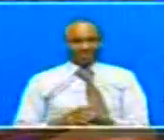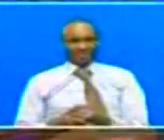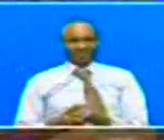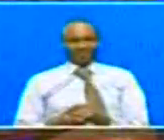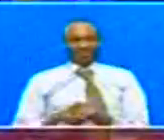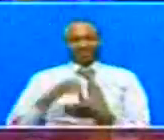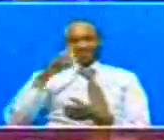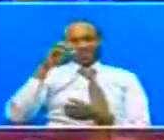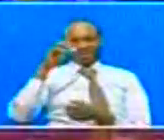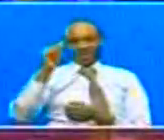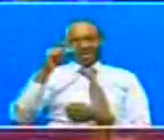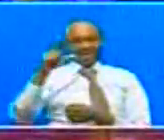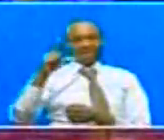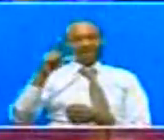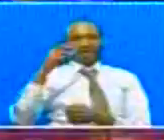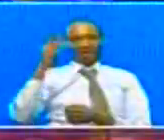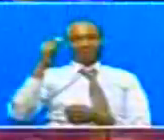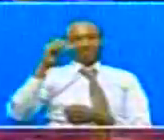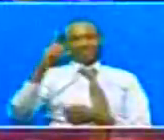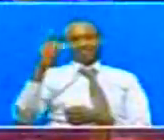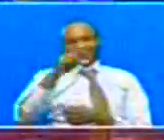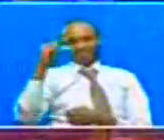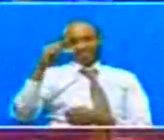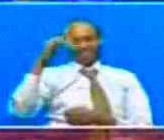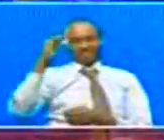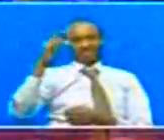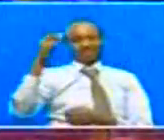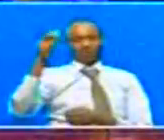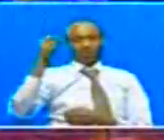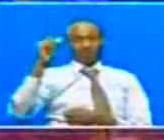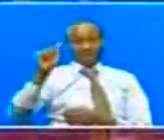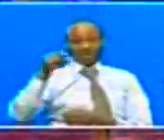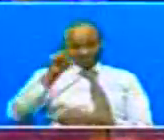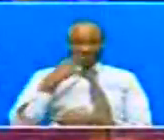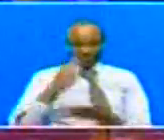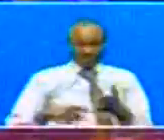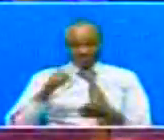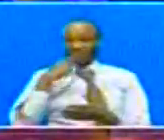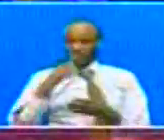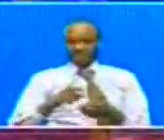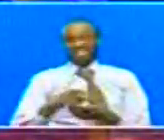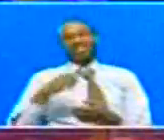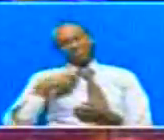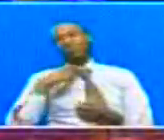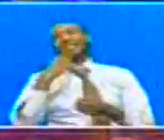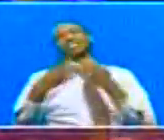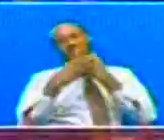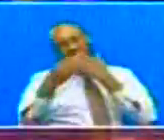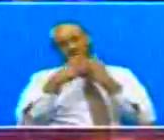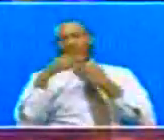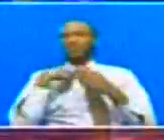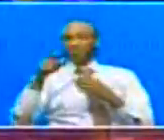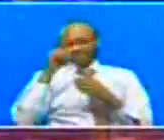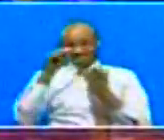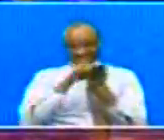Gitonga. I know Alfred. I call him Karl Rove. Yeah. He is the mastermind. Yes. He says, please get me a copy of the Gachoka list with my